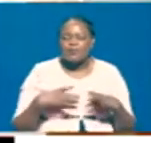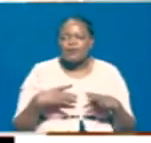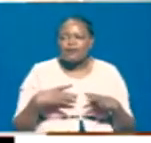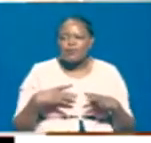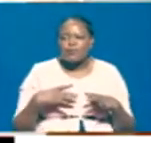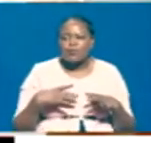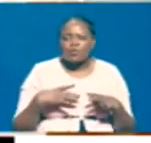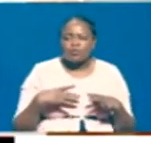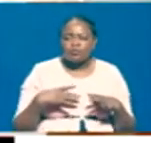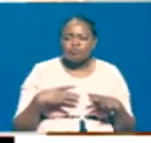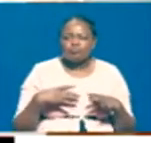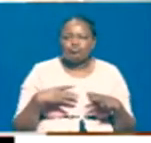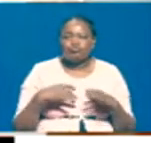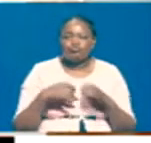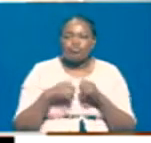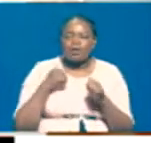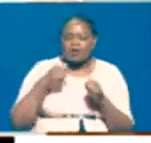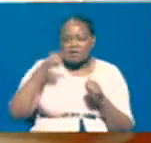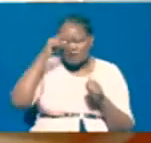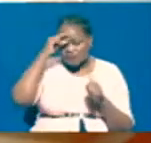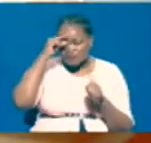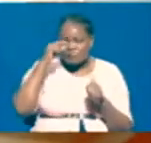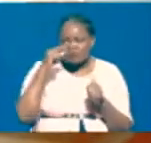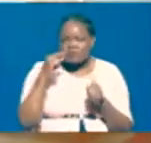revenue from the trees in government forests.